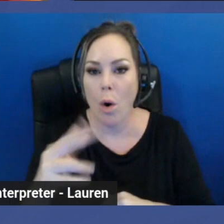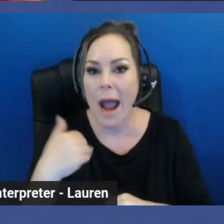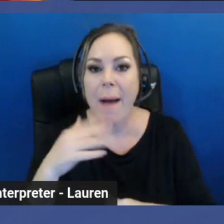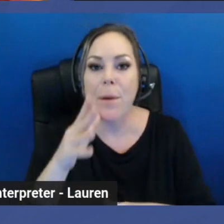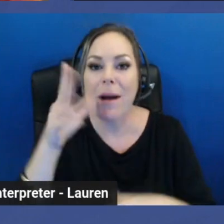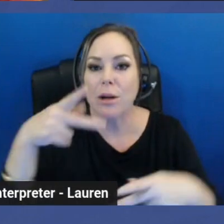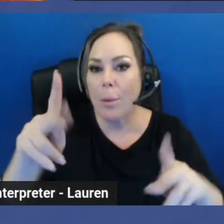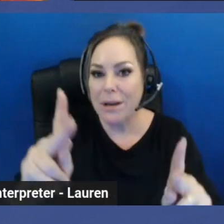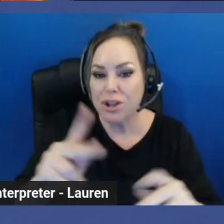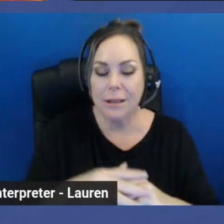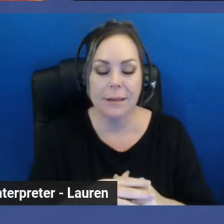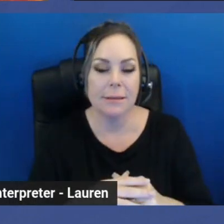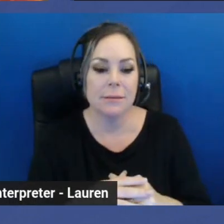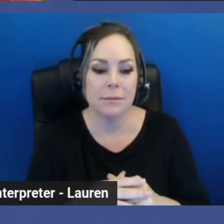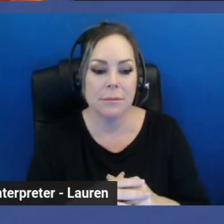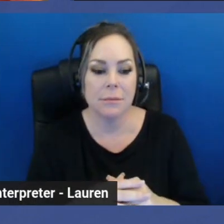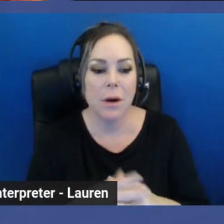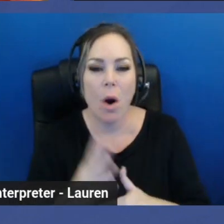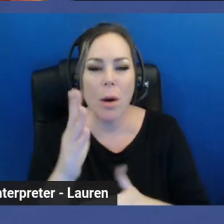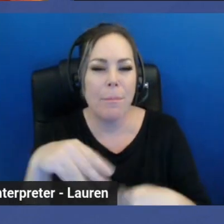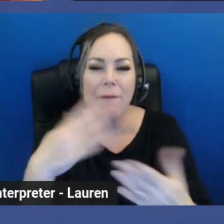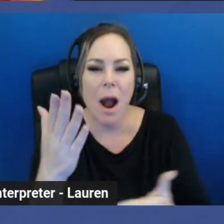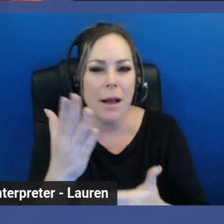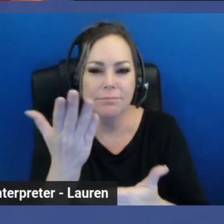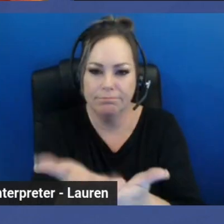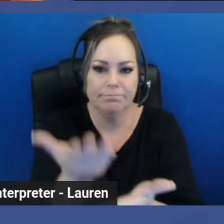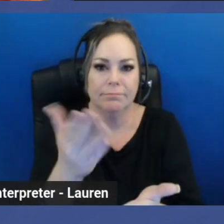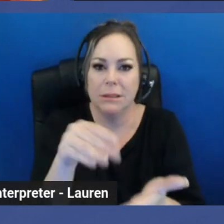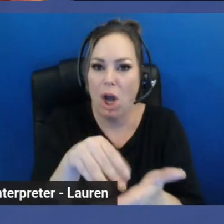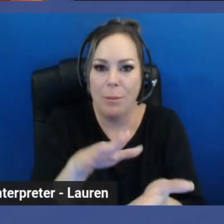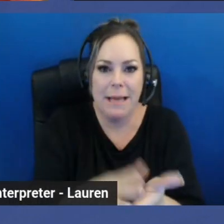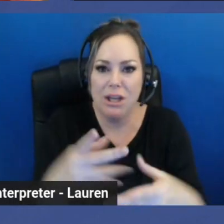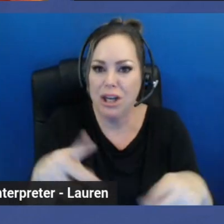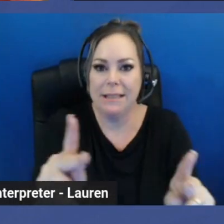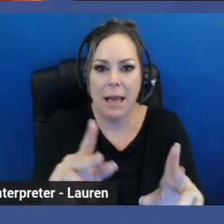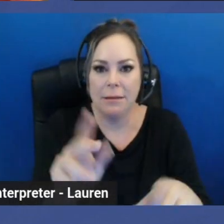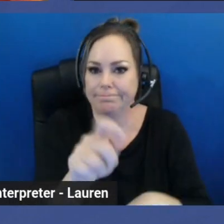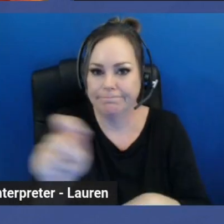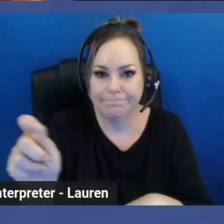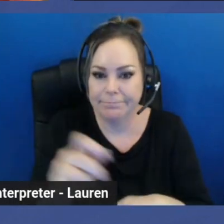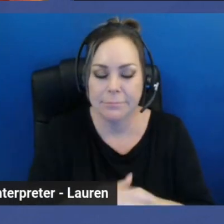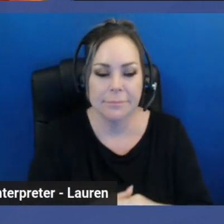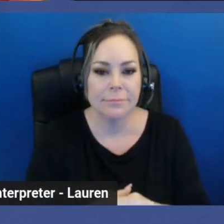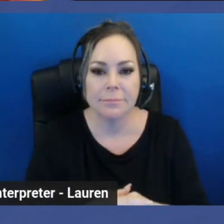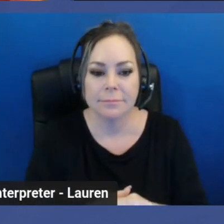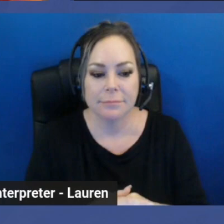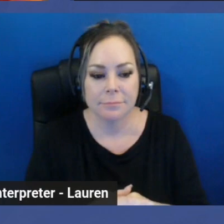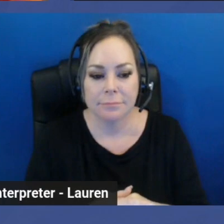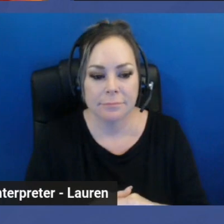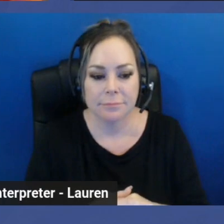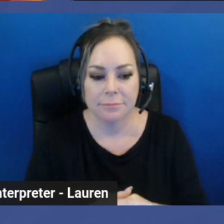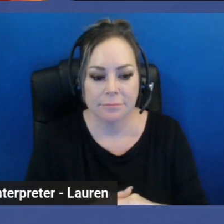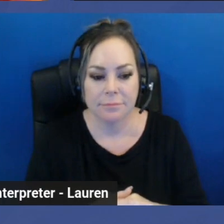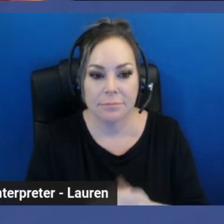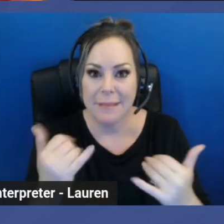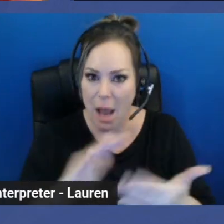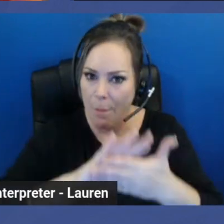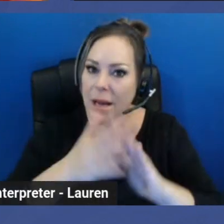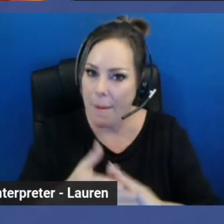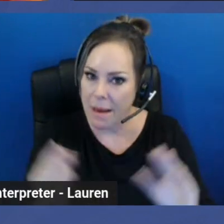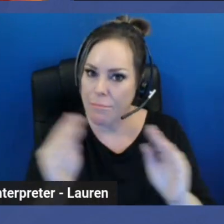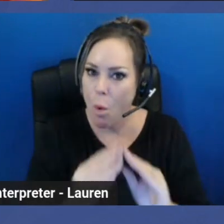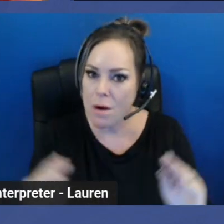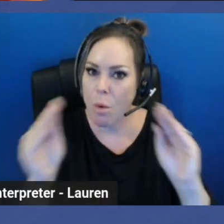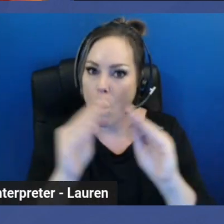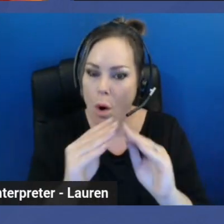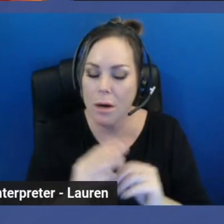parental permission or provide some kind of documentation or consent. And it's becoming more and